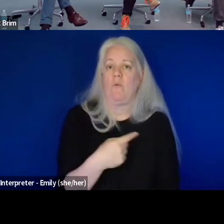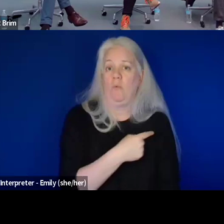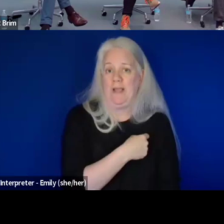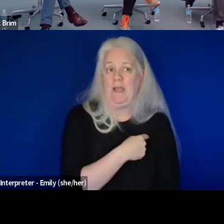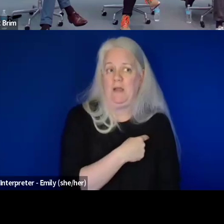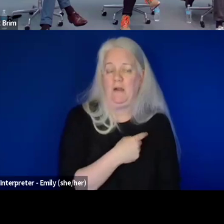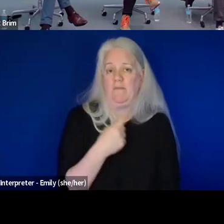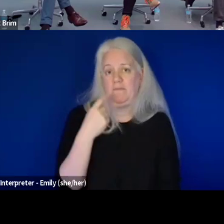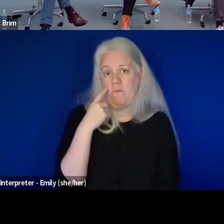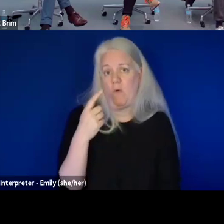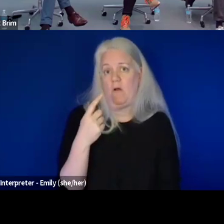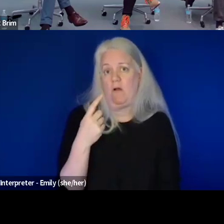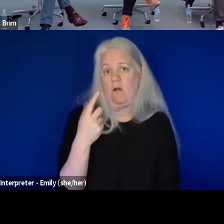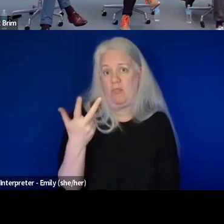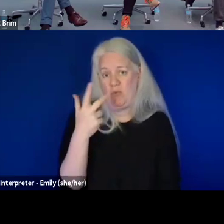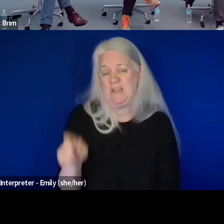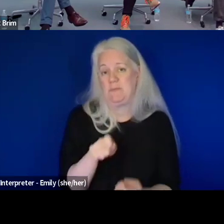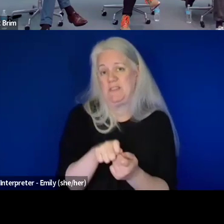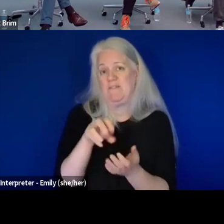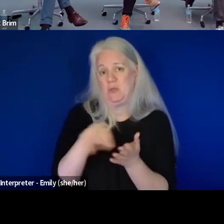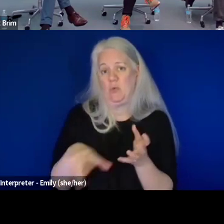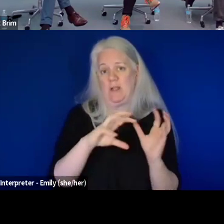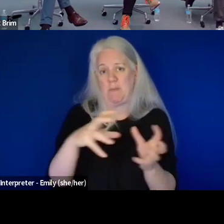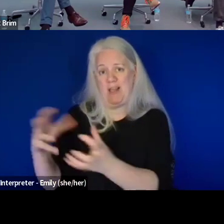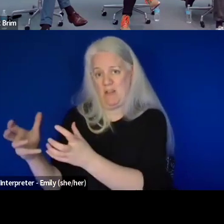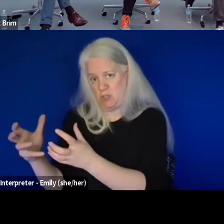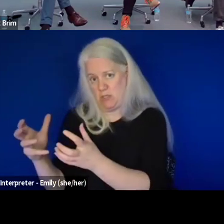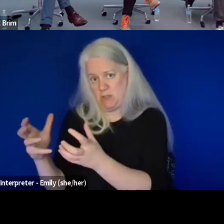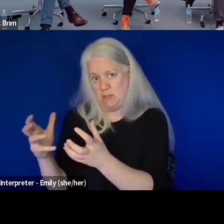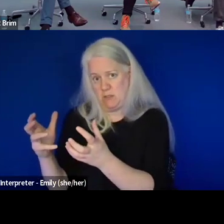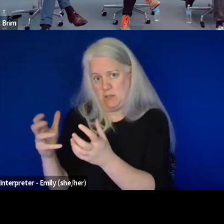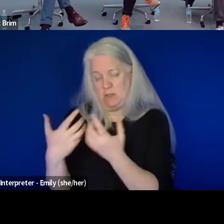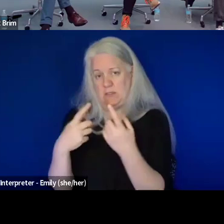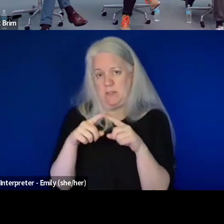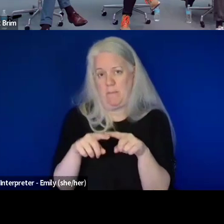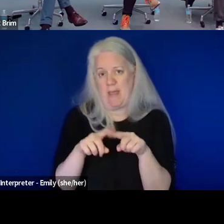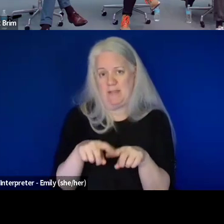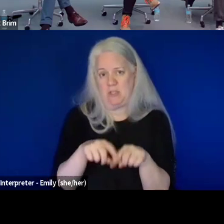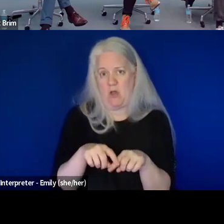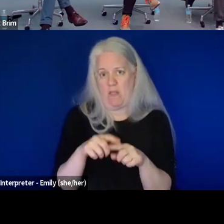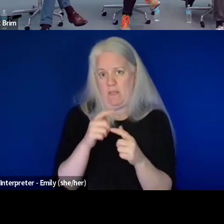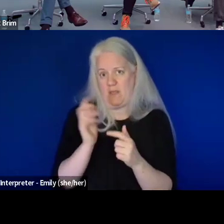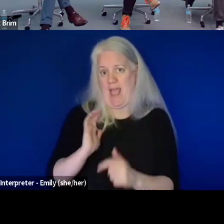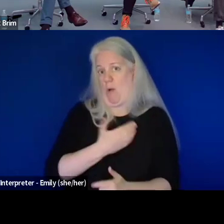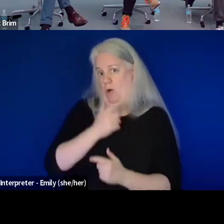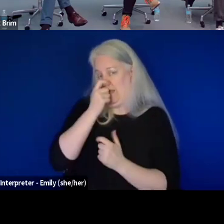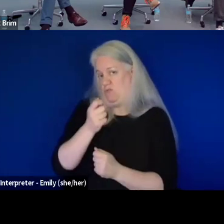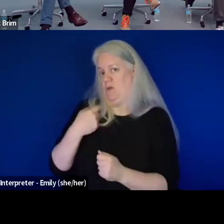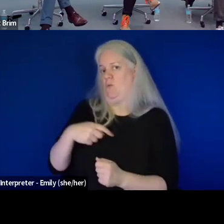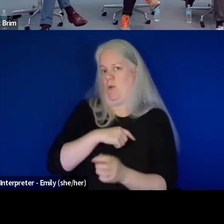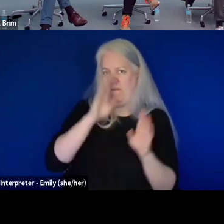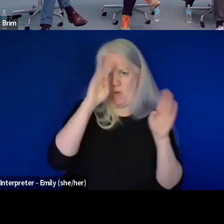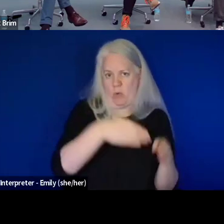for 3 specific student populations based upon the interest or we focused on LGBTQ